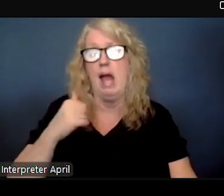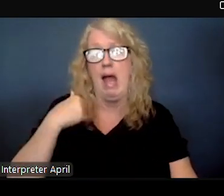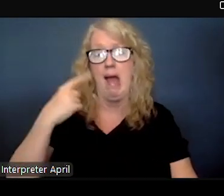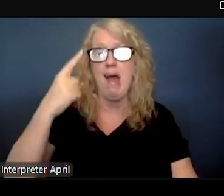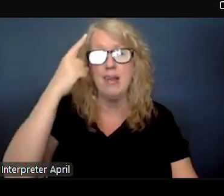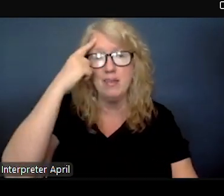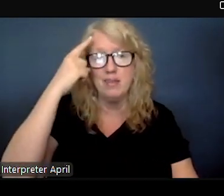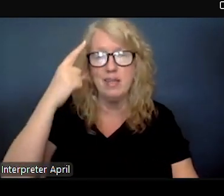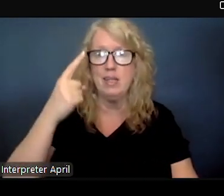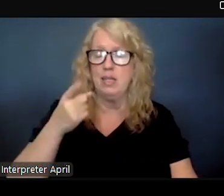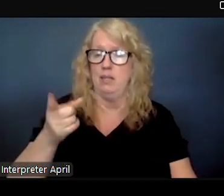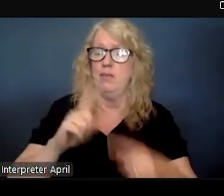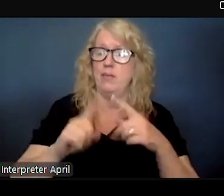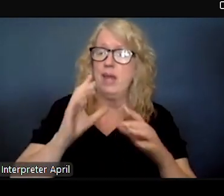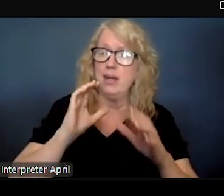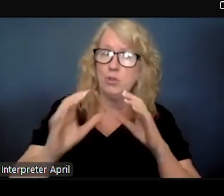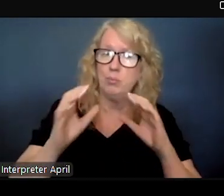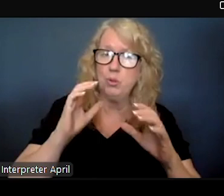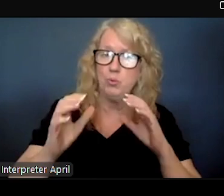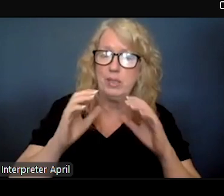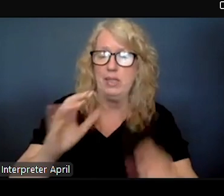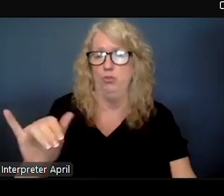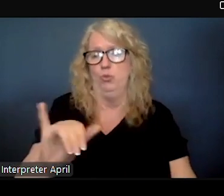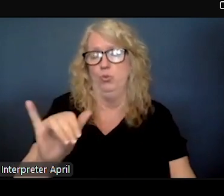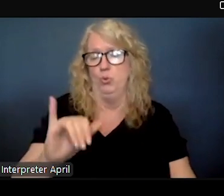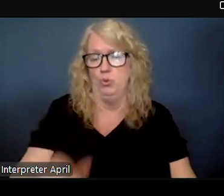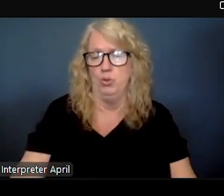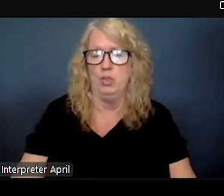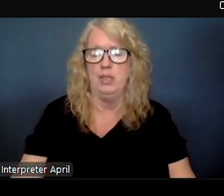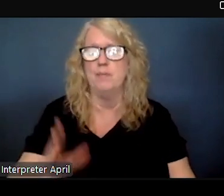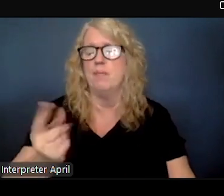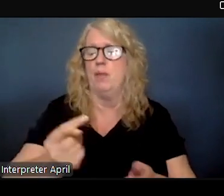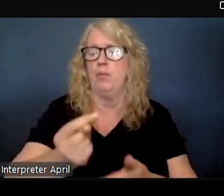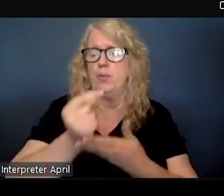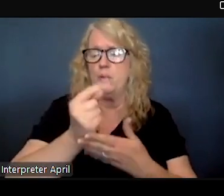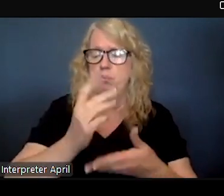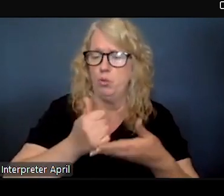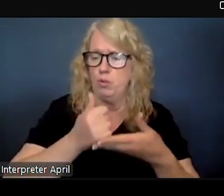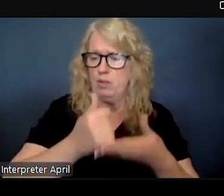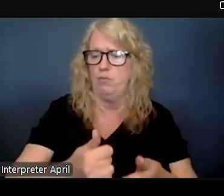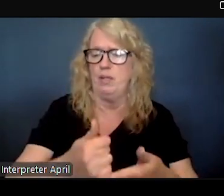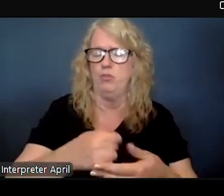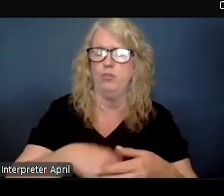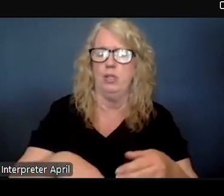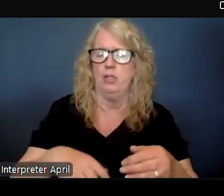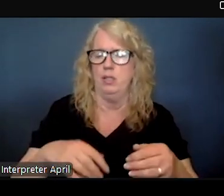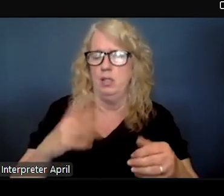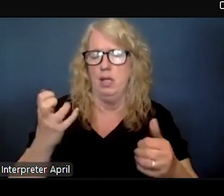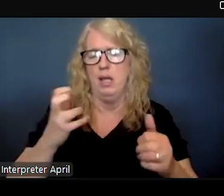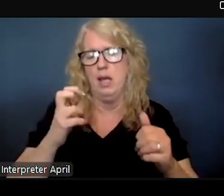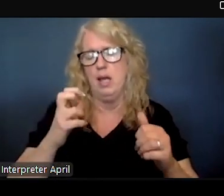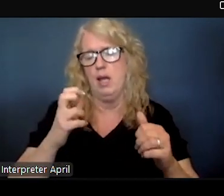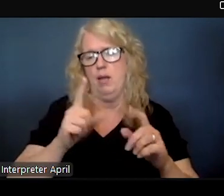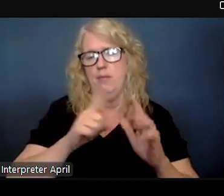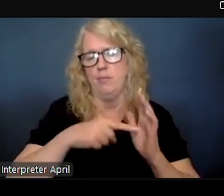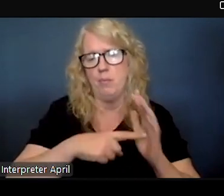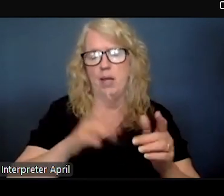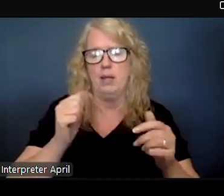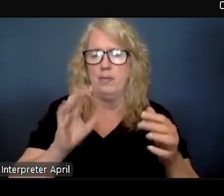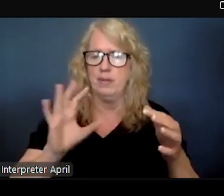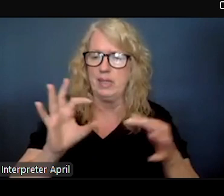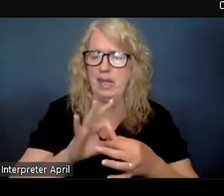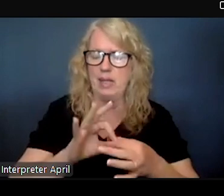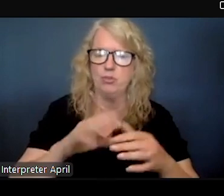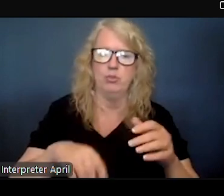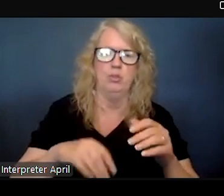think that communication too, right, and the therapeutic intervention of modeling the connection of how to